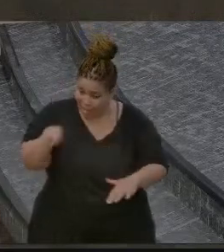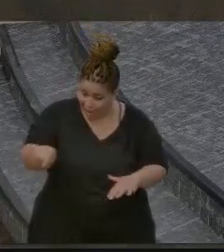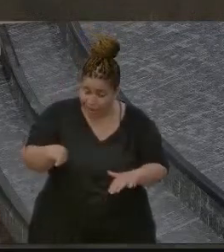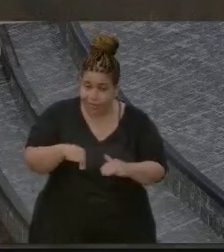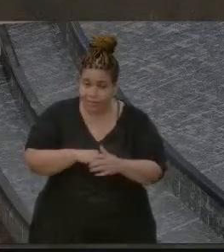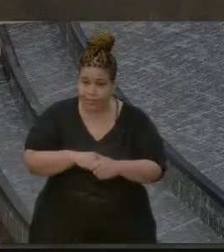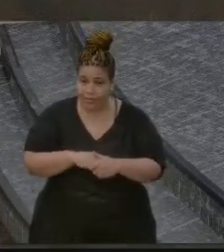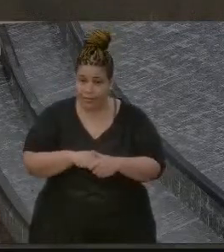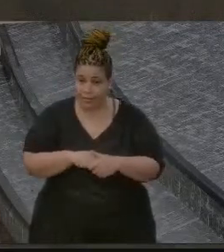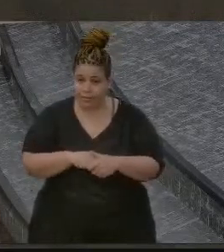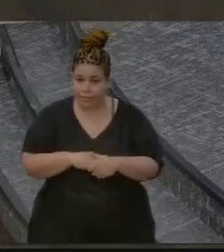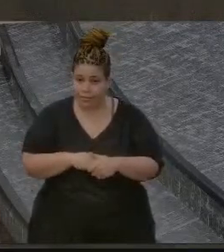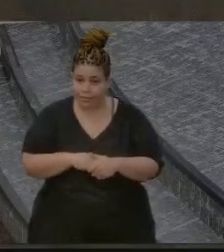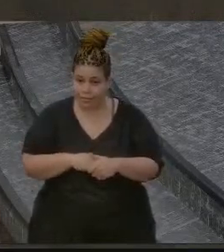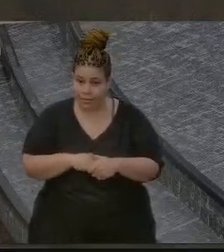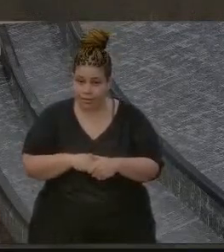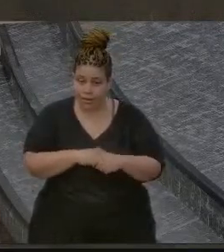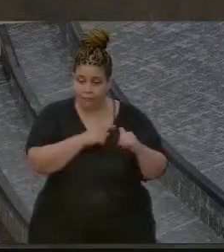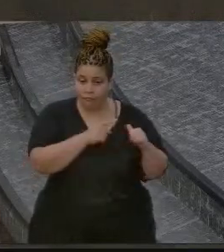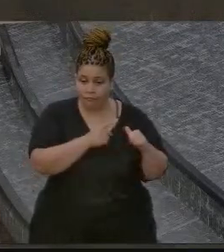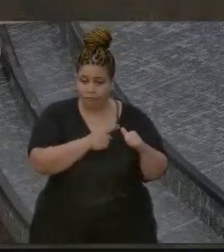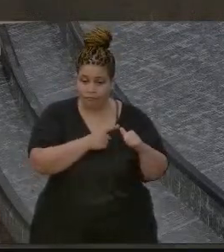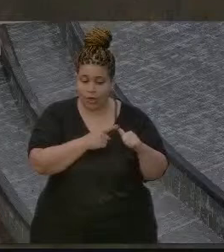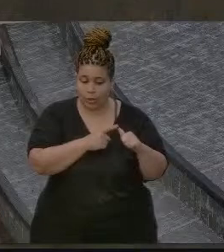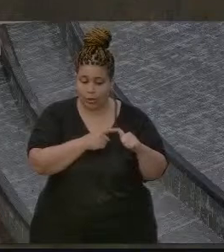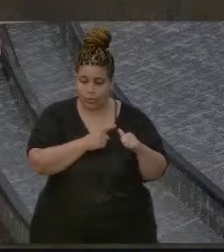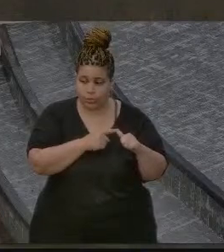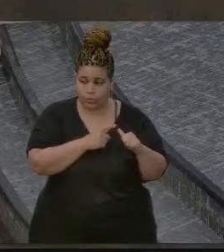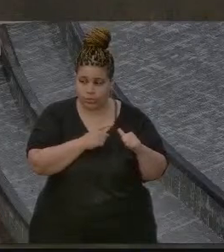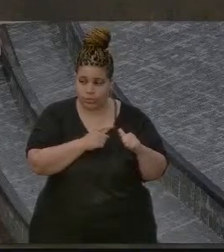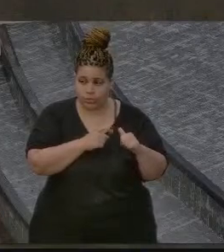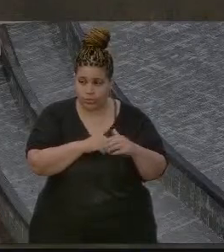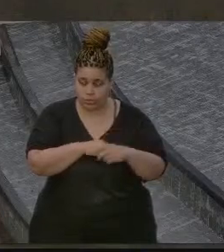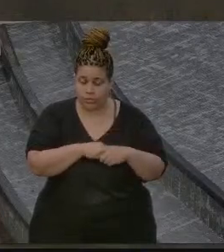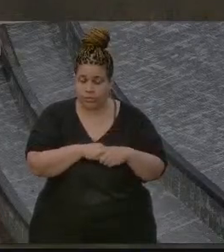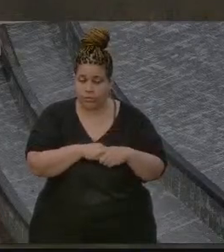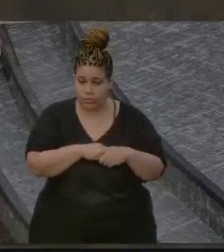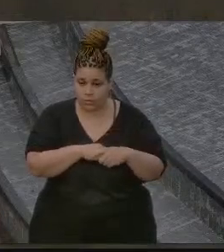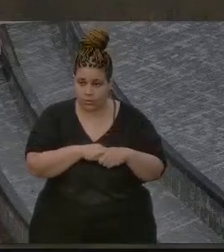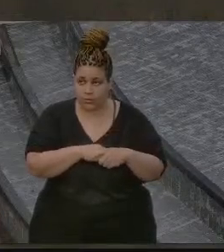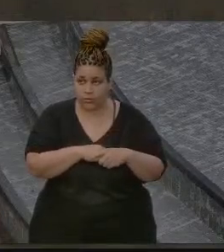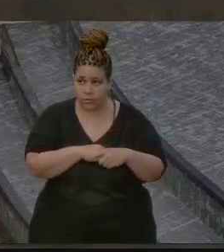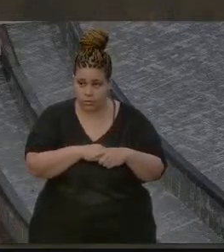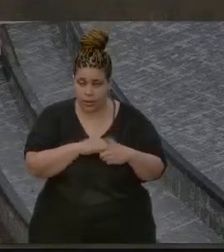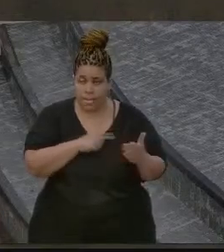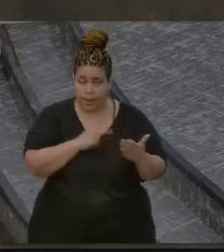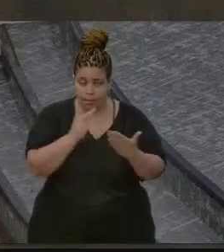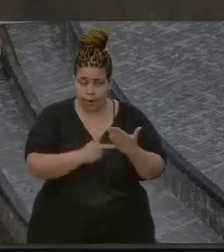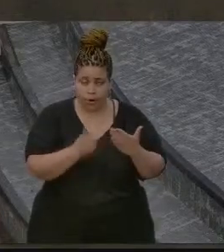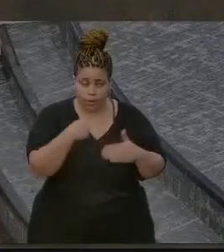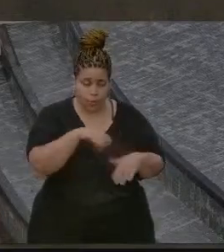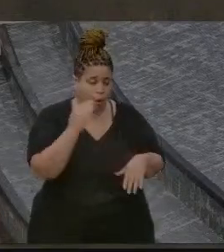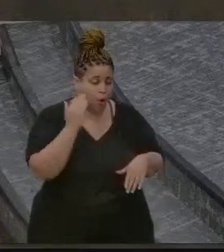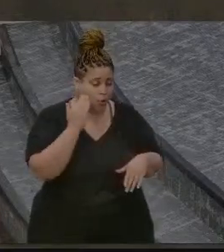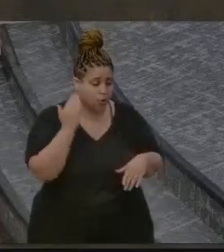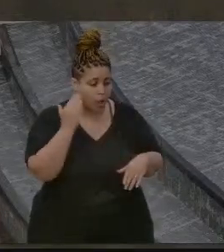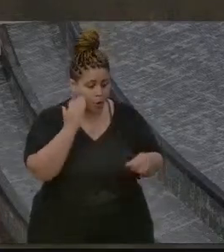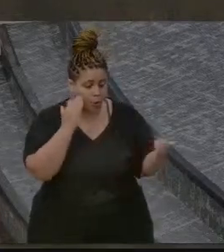The first thing that comes to mind is the program, which I think you all are familiar with, about